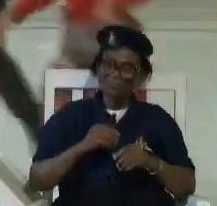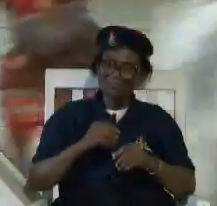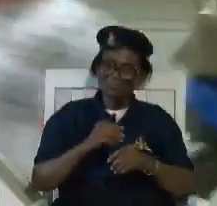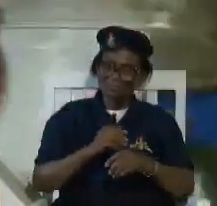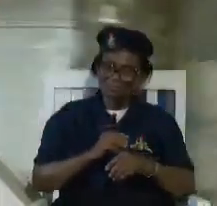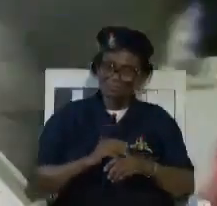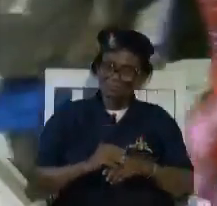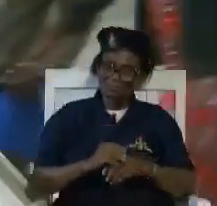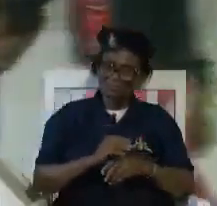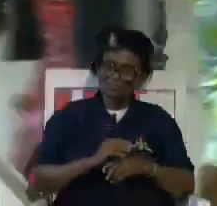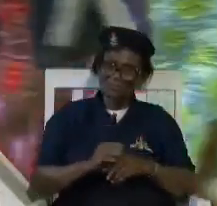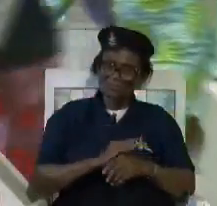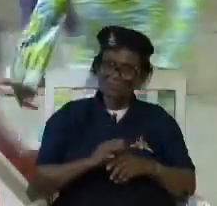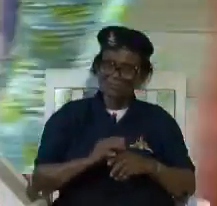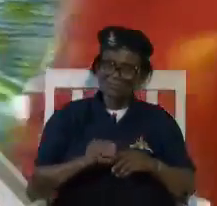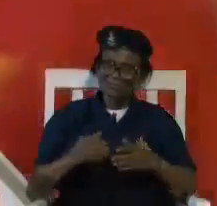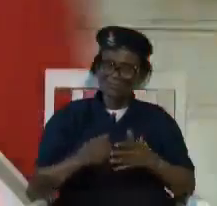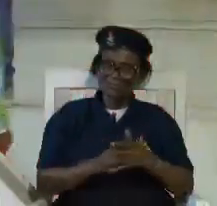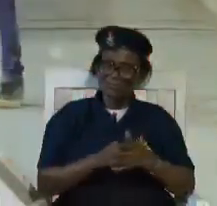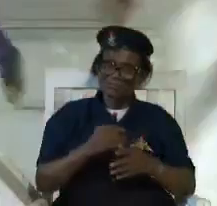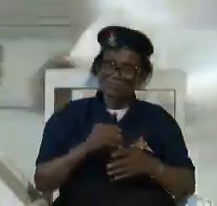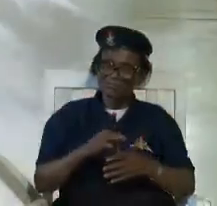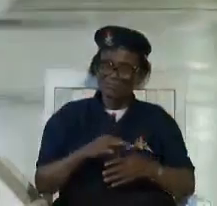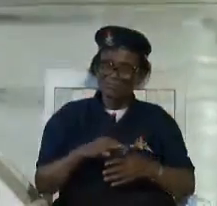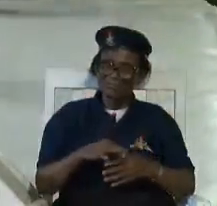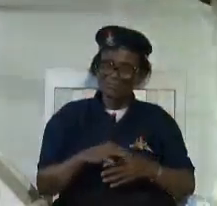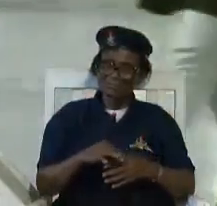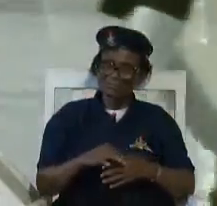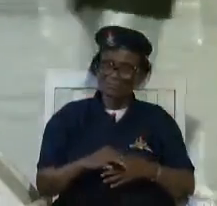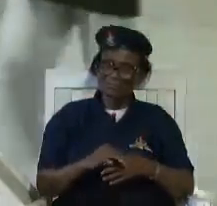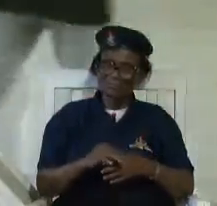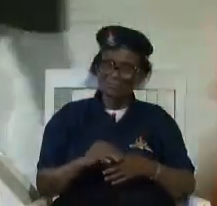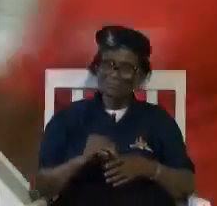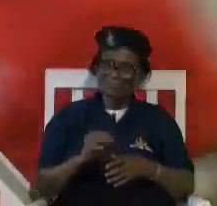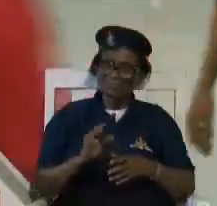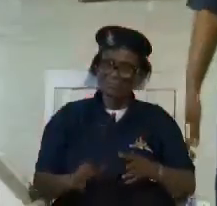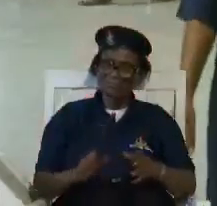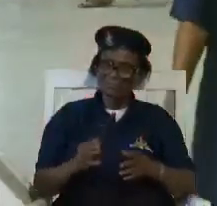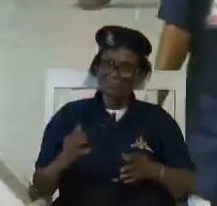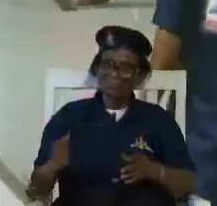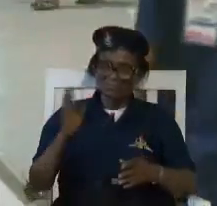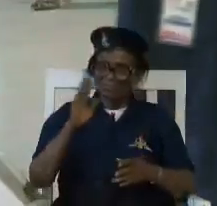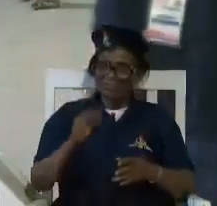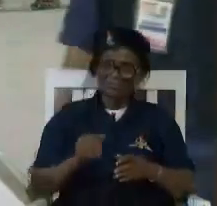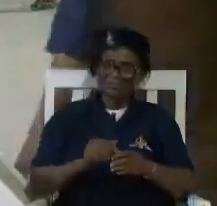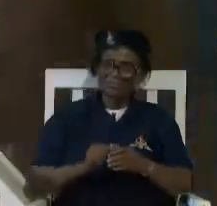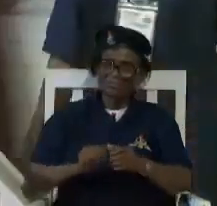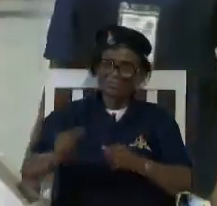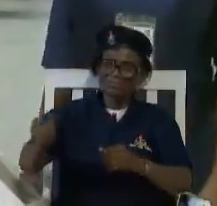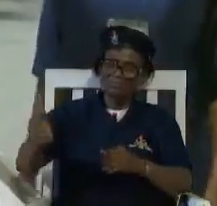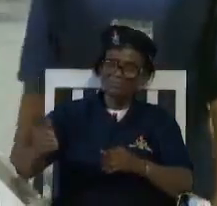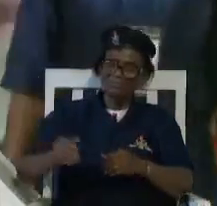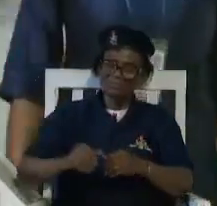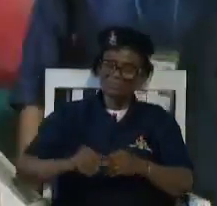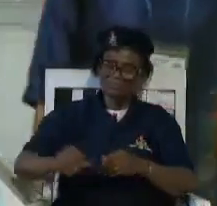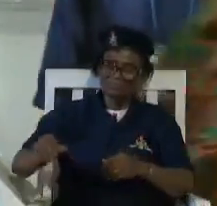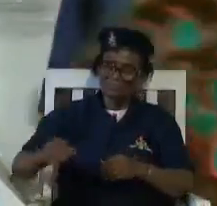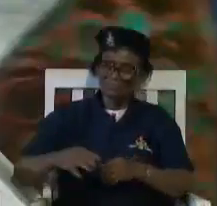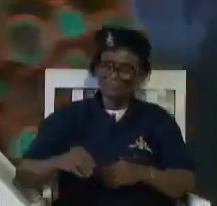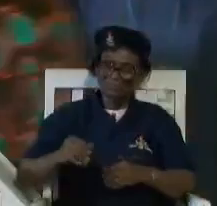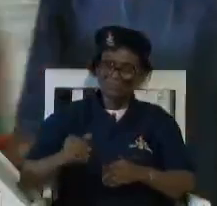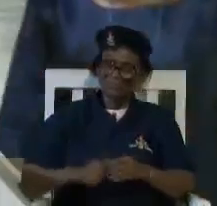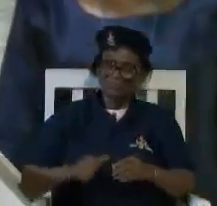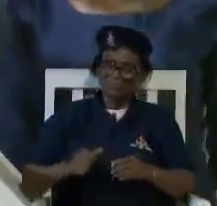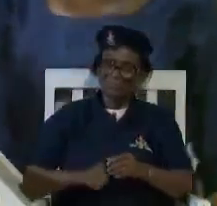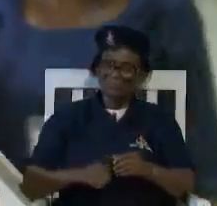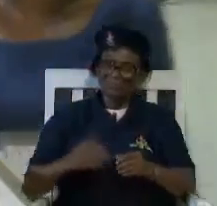all things will pass away and everything will become new in my life. Hurry up now and come and cry